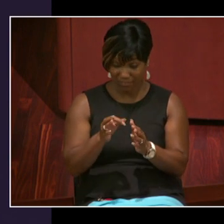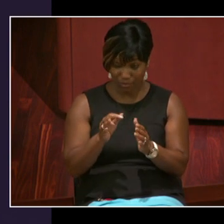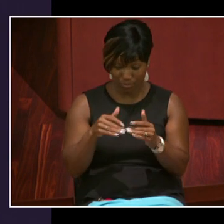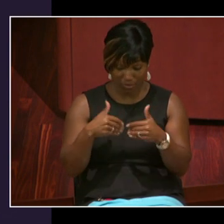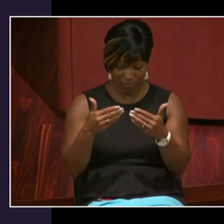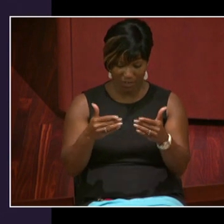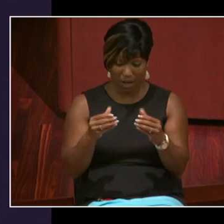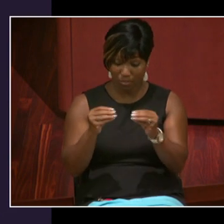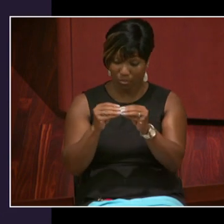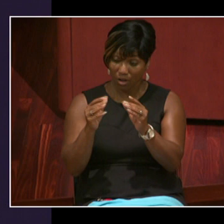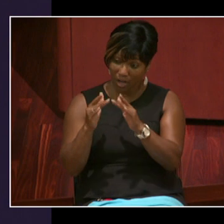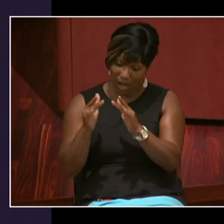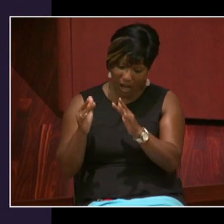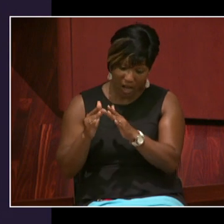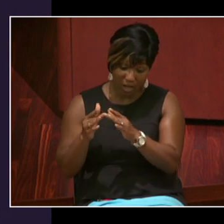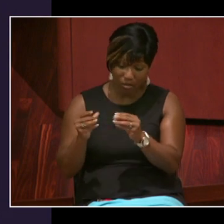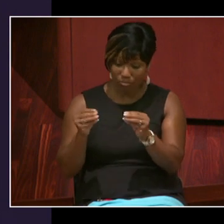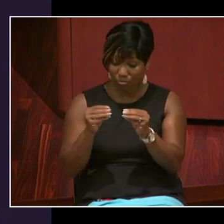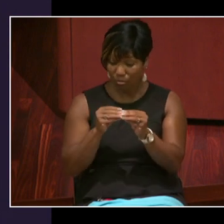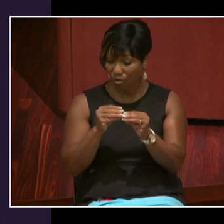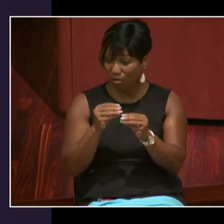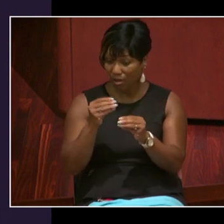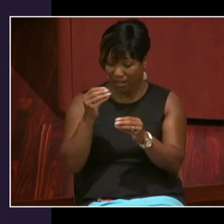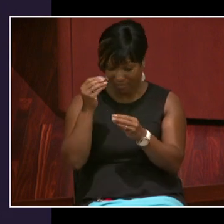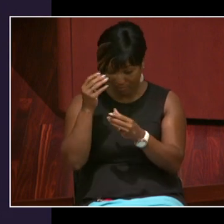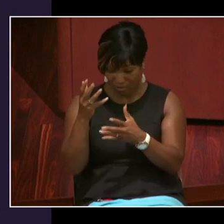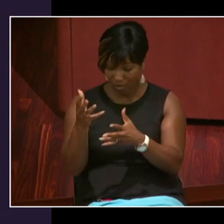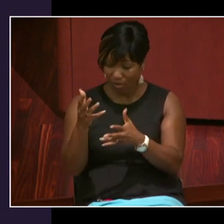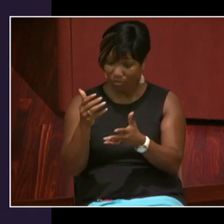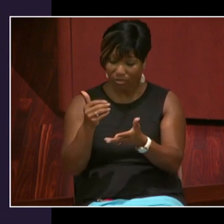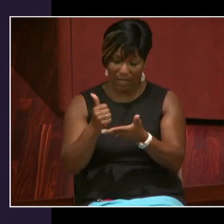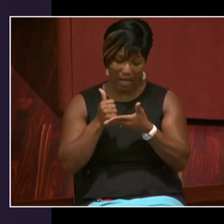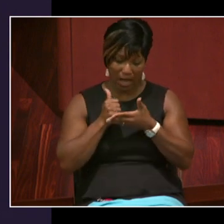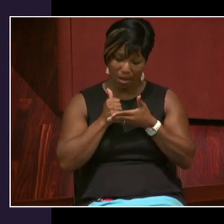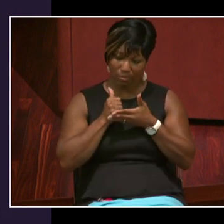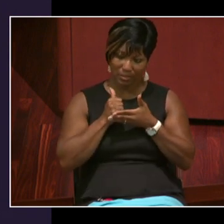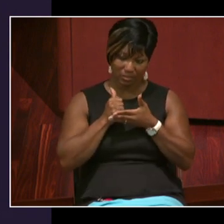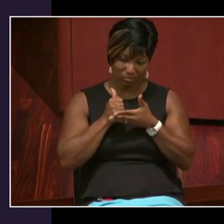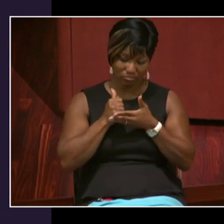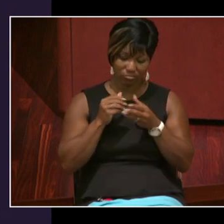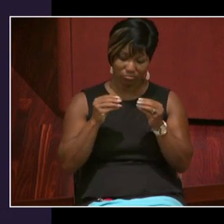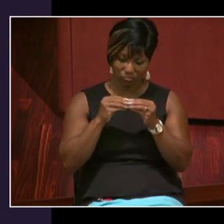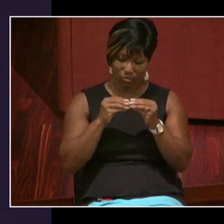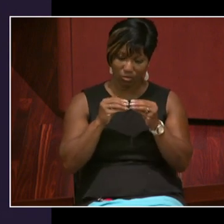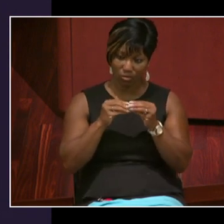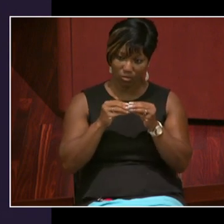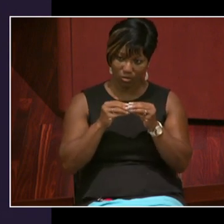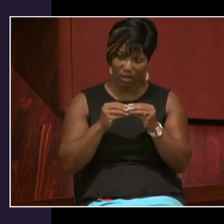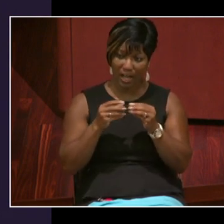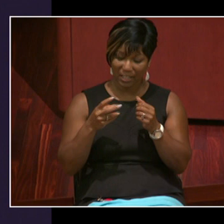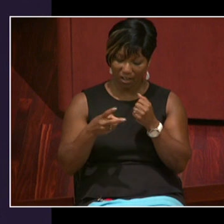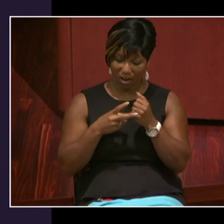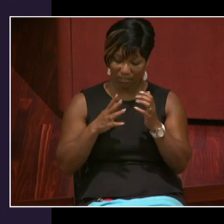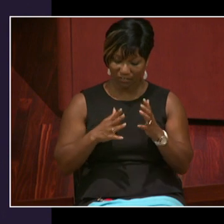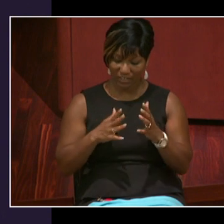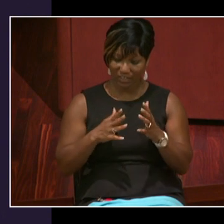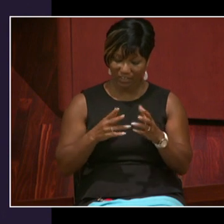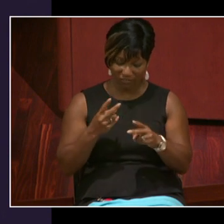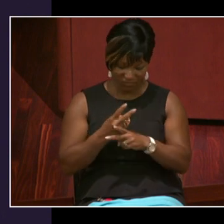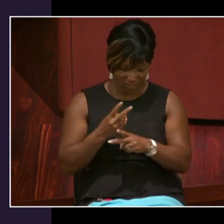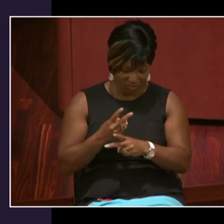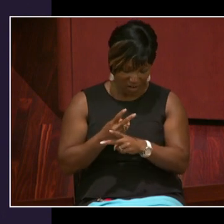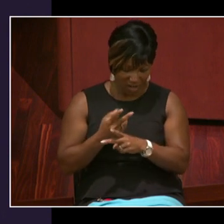if you give us some more biographical information, it'll often help us on our end, as the archivist working with you, to be able to figure